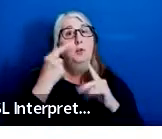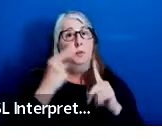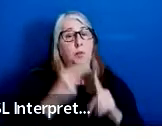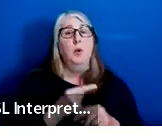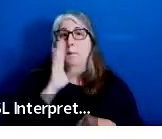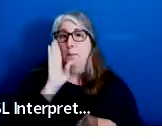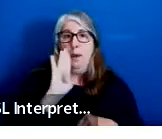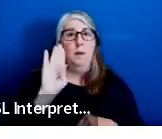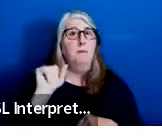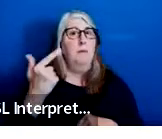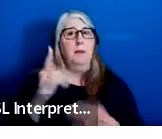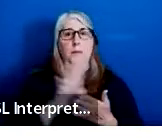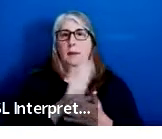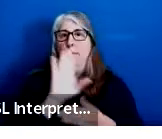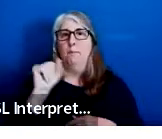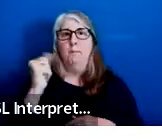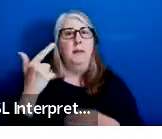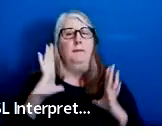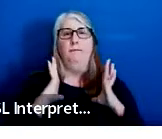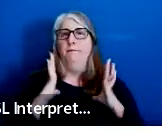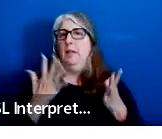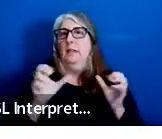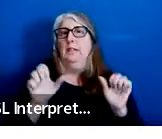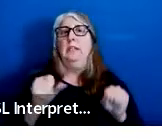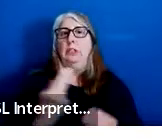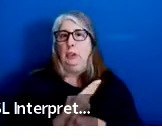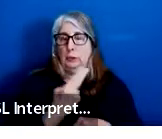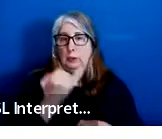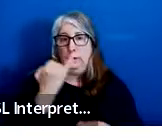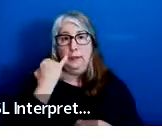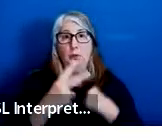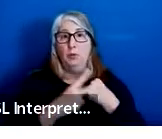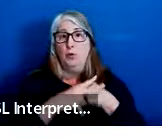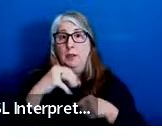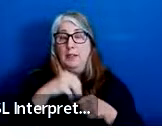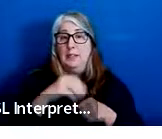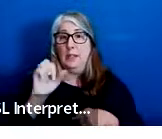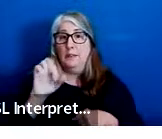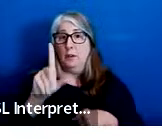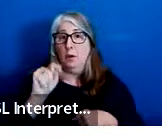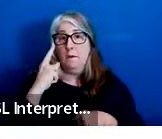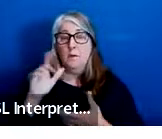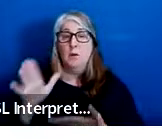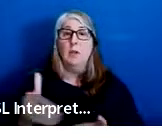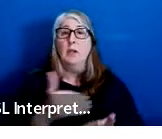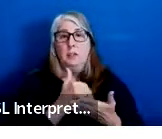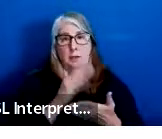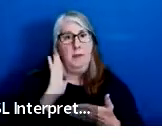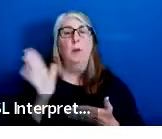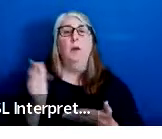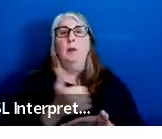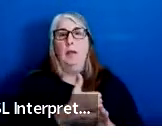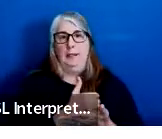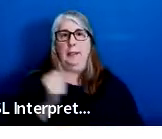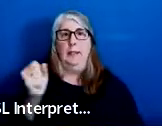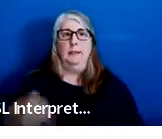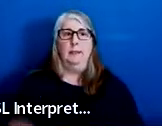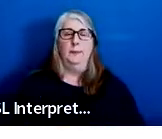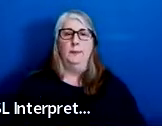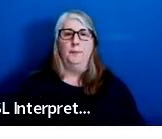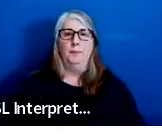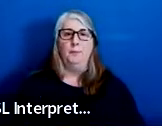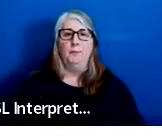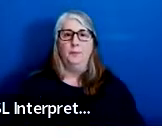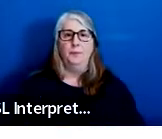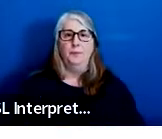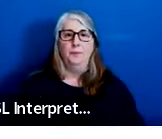brown bags to package as well. As long as it's stored inside your cart for collection, it will be collected. See what